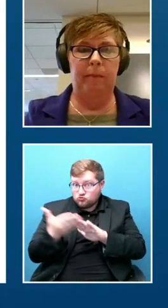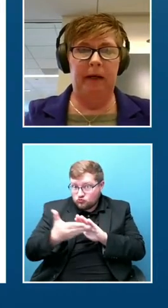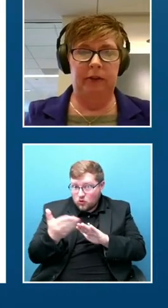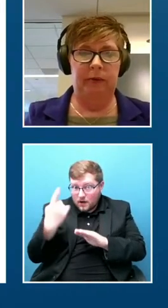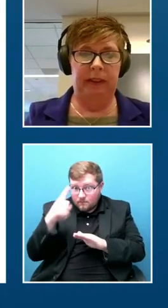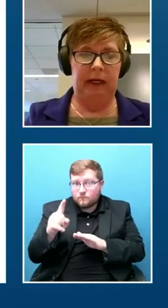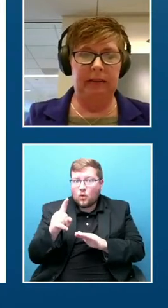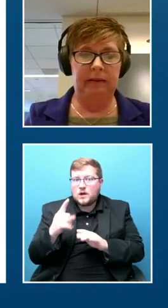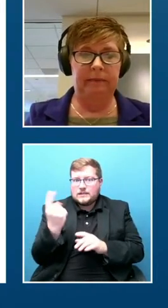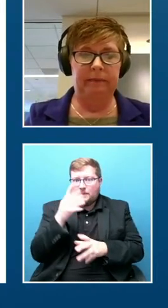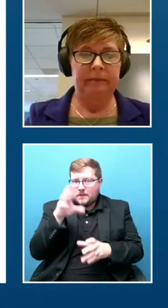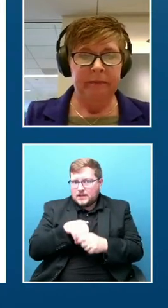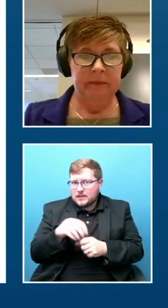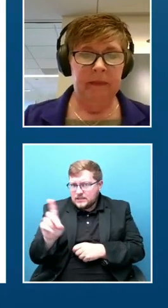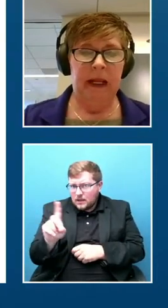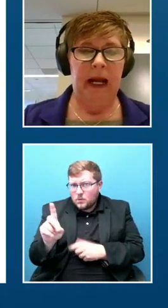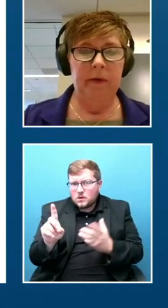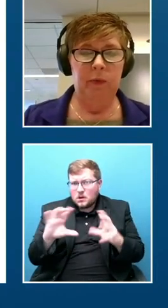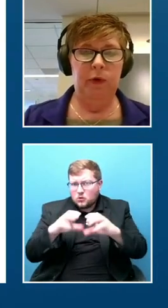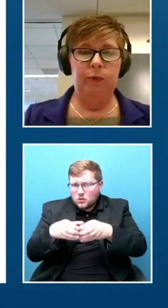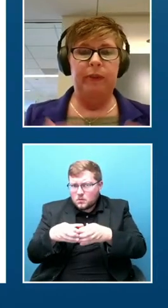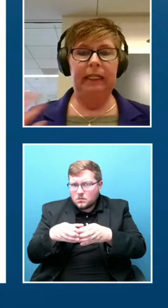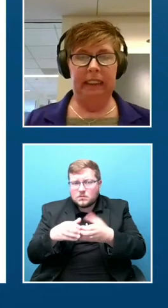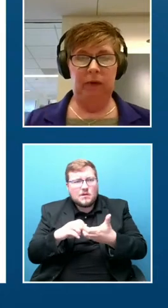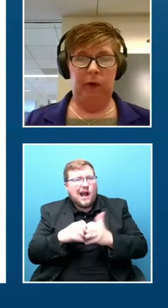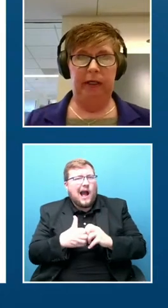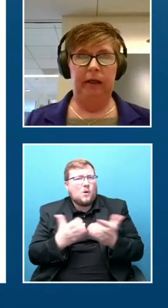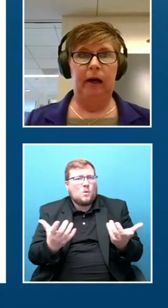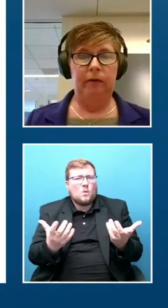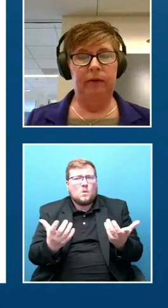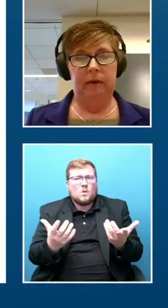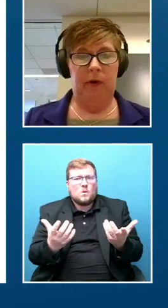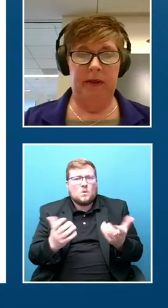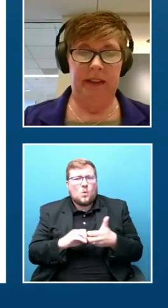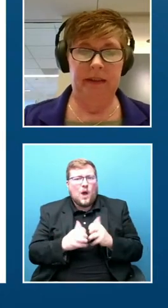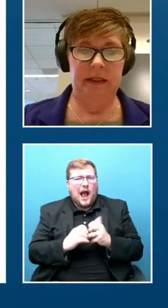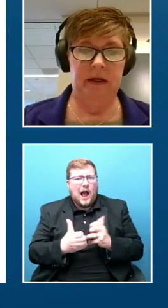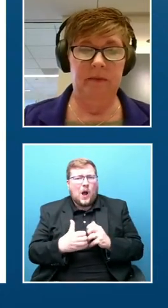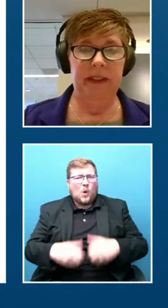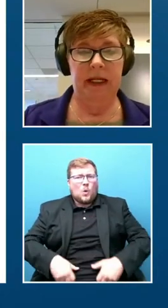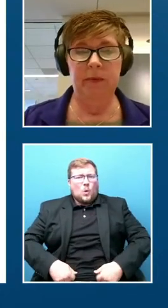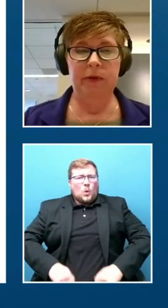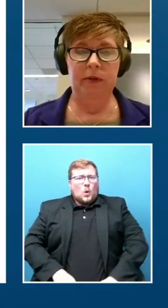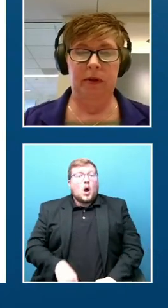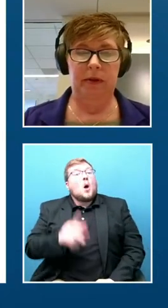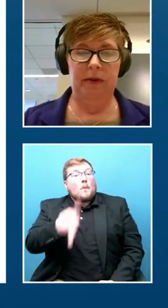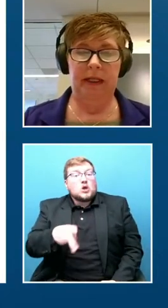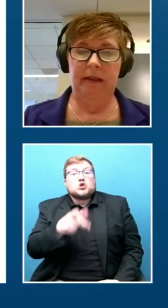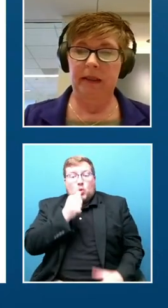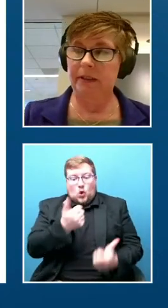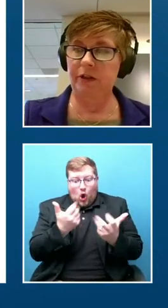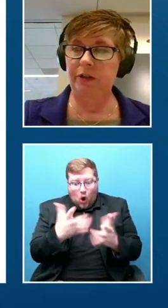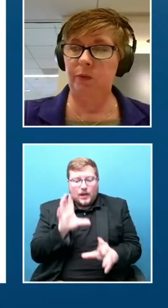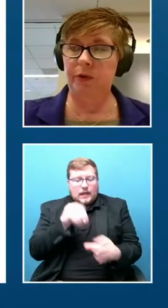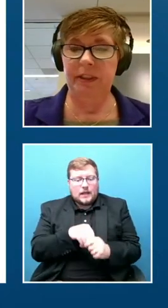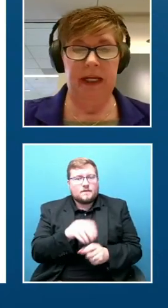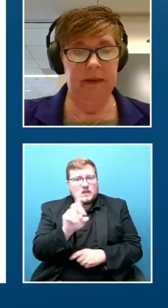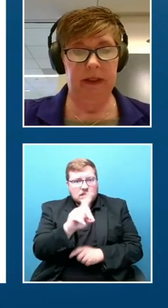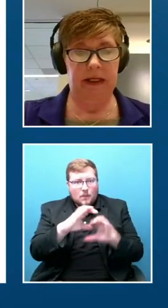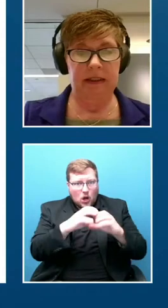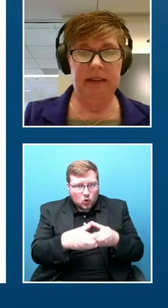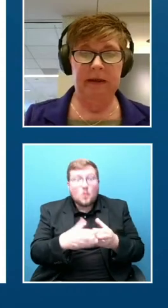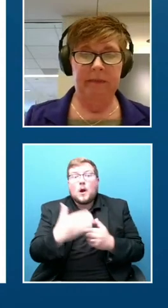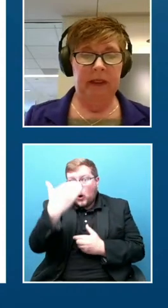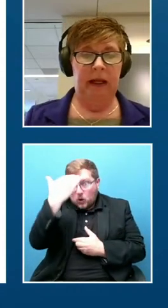you go about doing that? How in the world would anyone other than a party insider be able to learn that elections were to